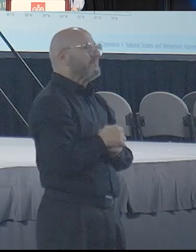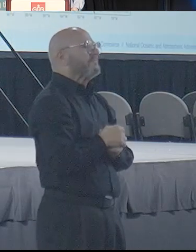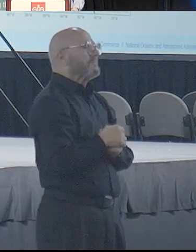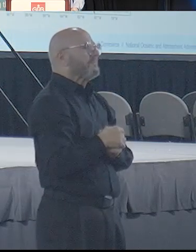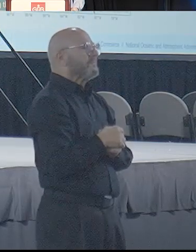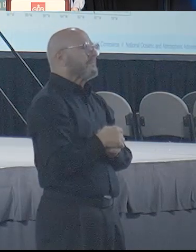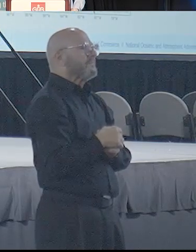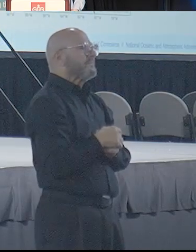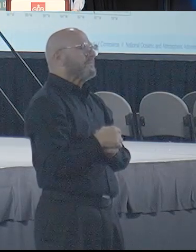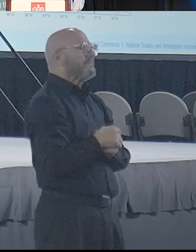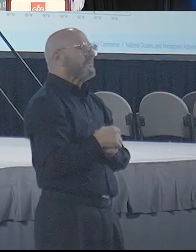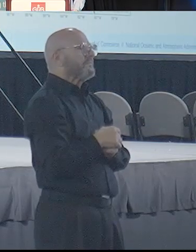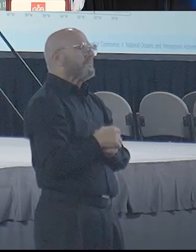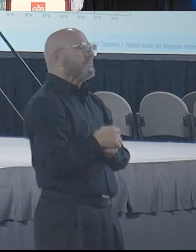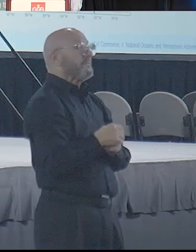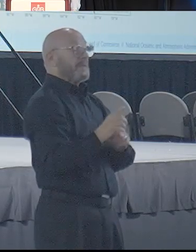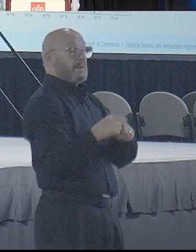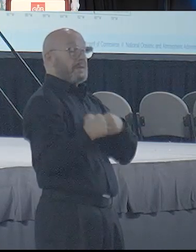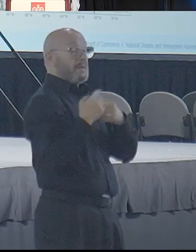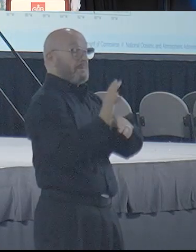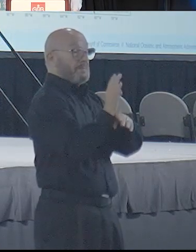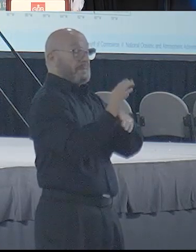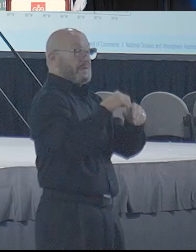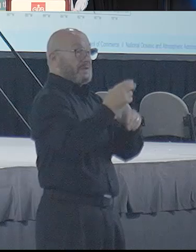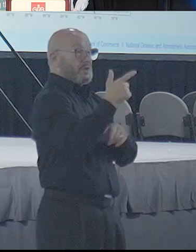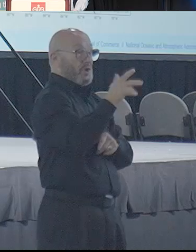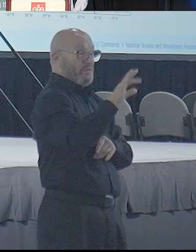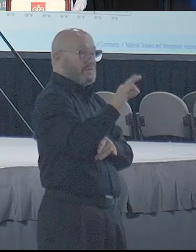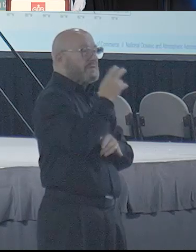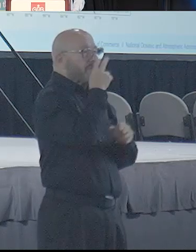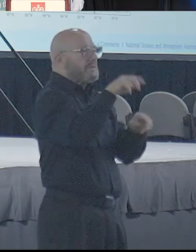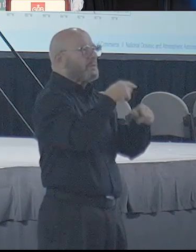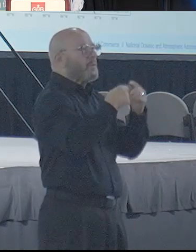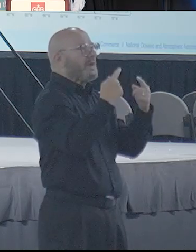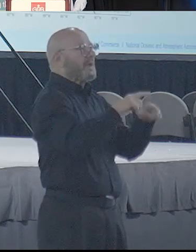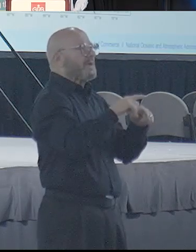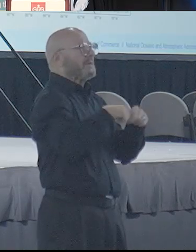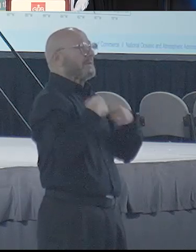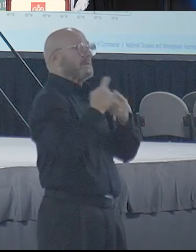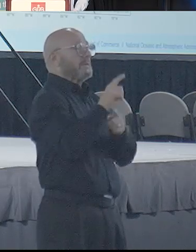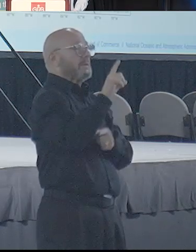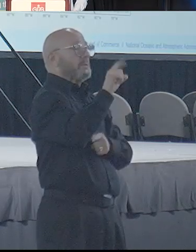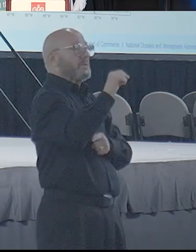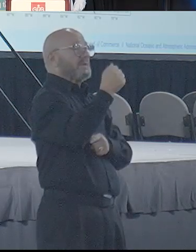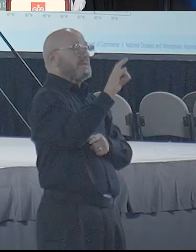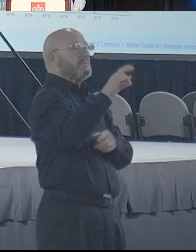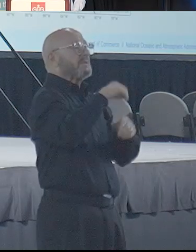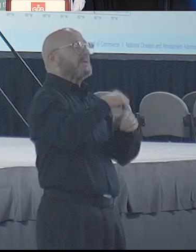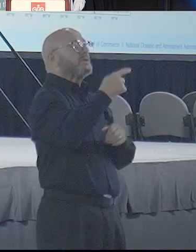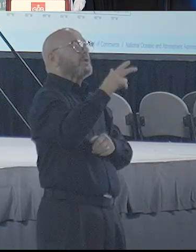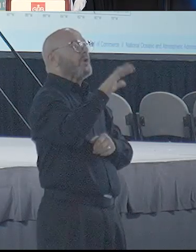So it's been busy in the Gulf, right? So take a look at what's been happening since 2017 in the Gulf of